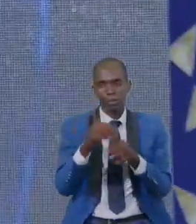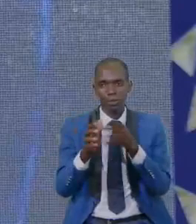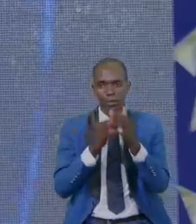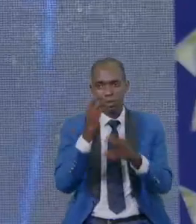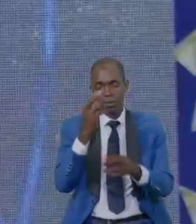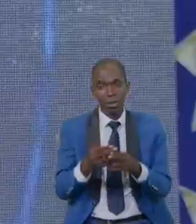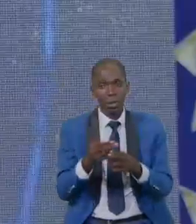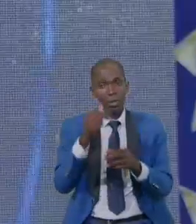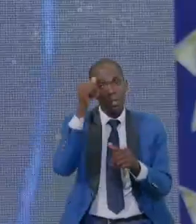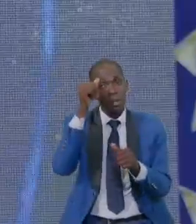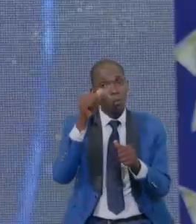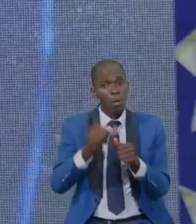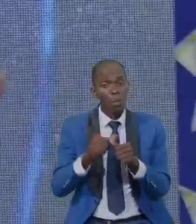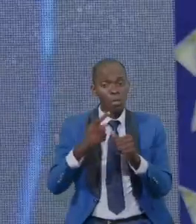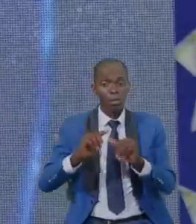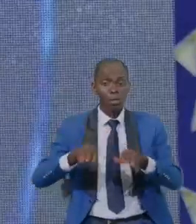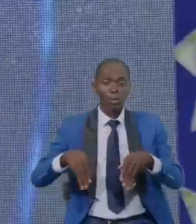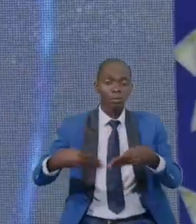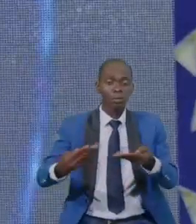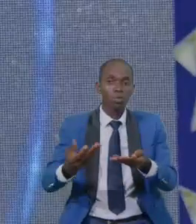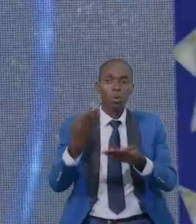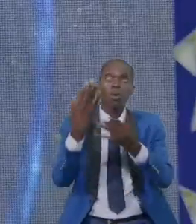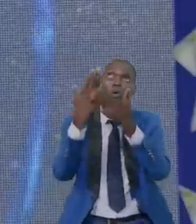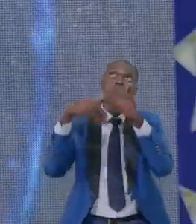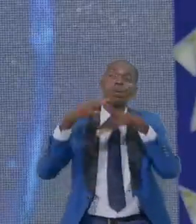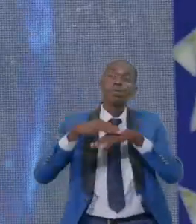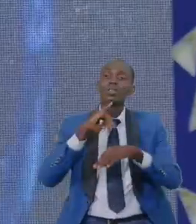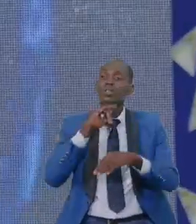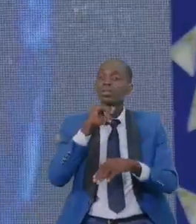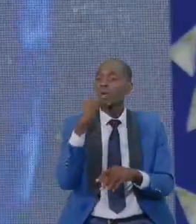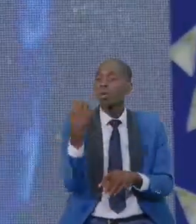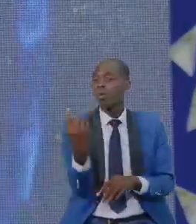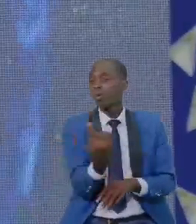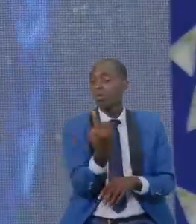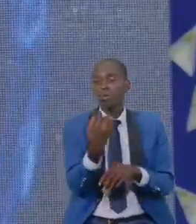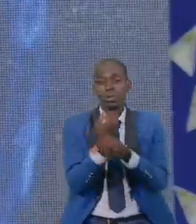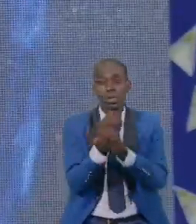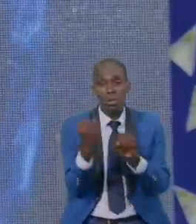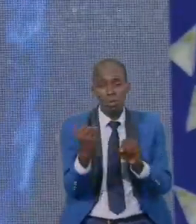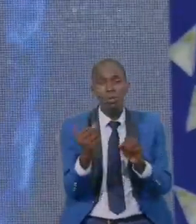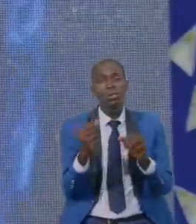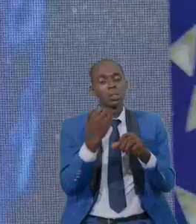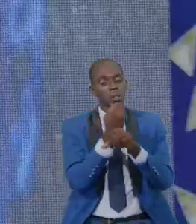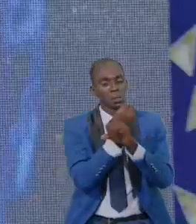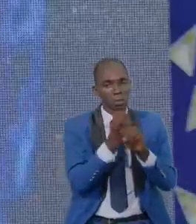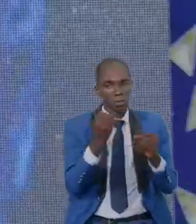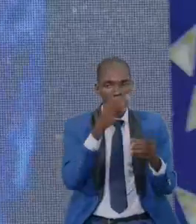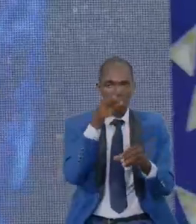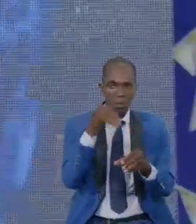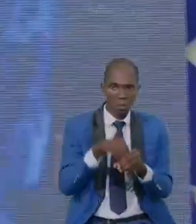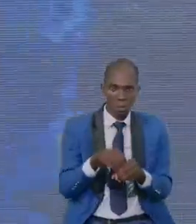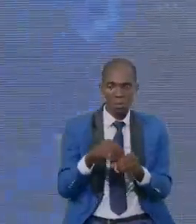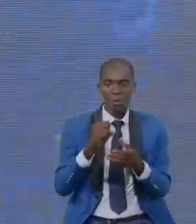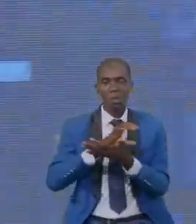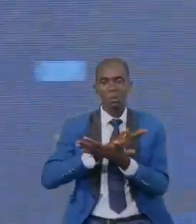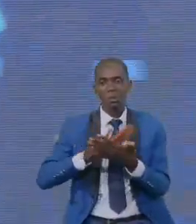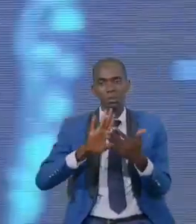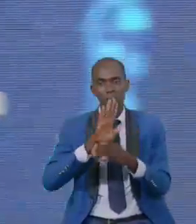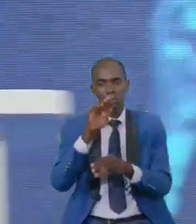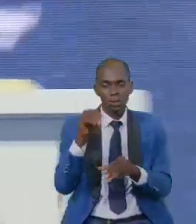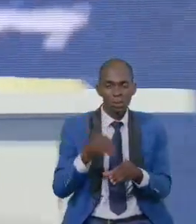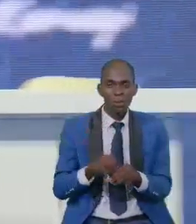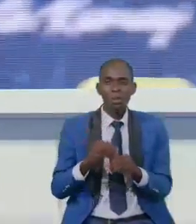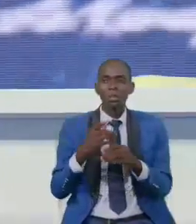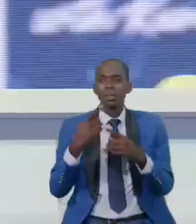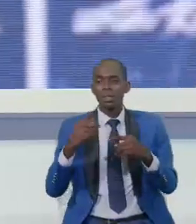Remember, the provision of heaven is not just salvation. He gives us salvation. He gives us sanctification. He gives us the